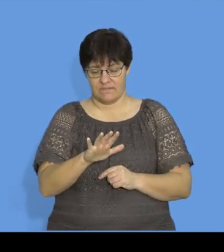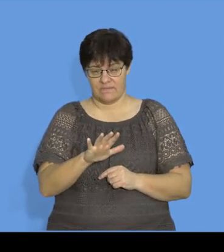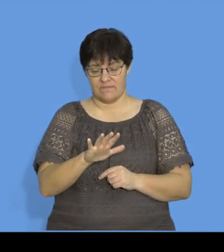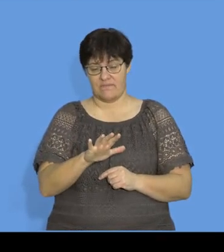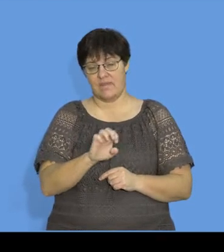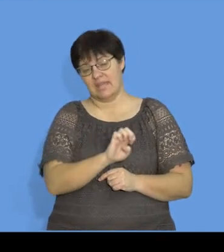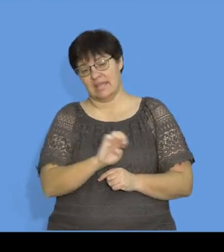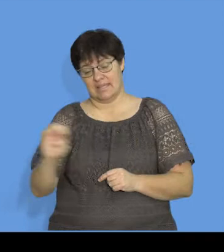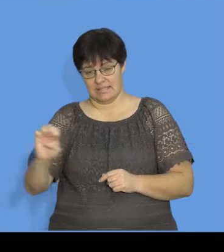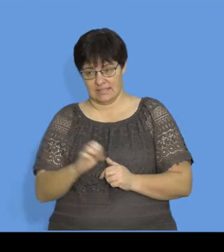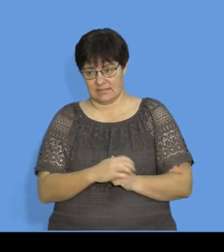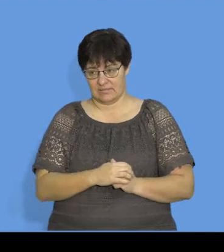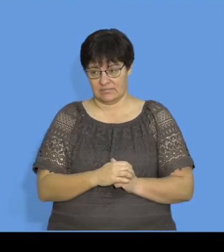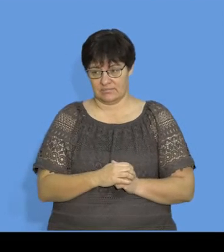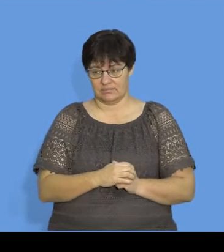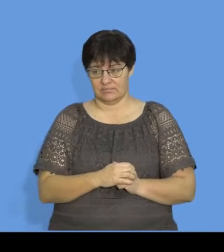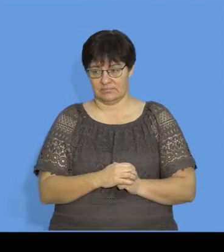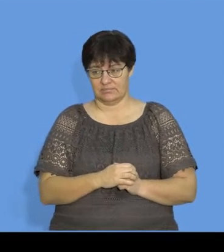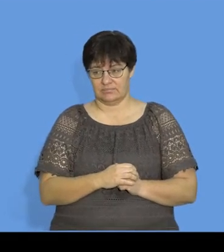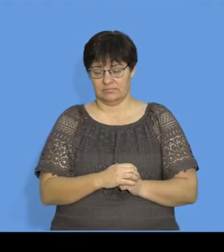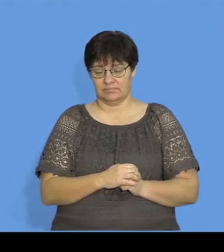So sometimes